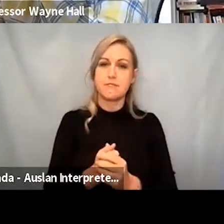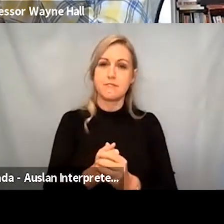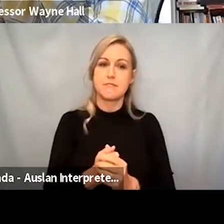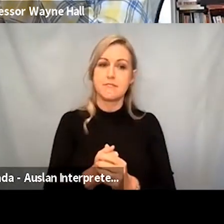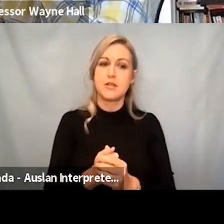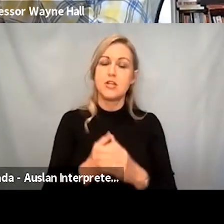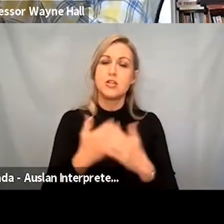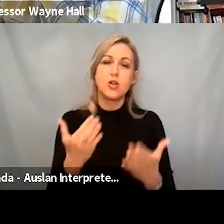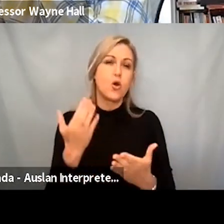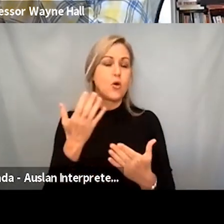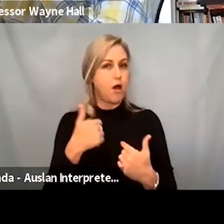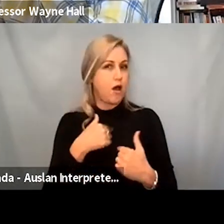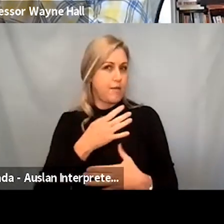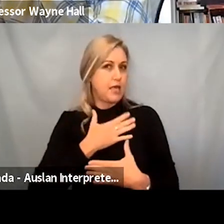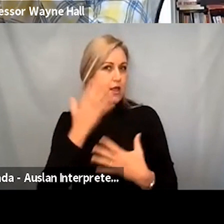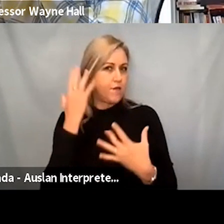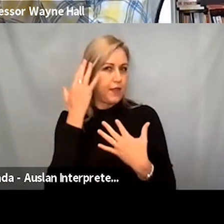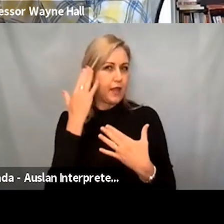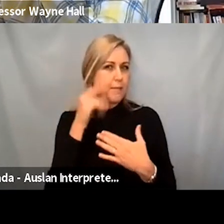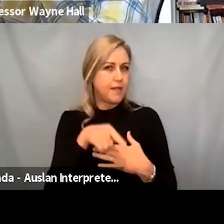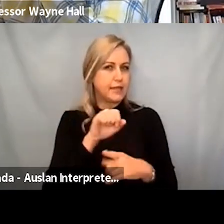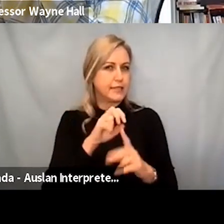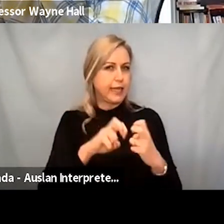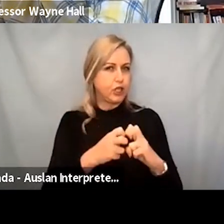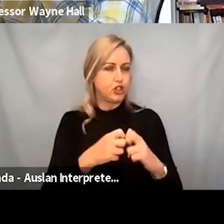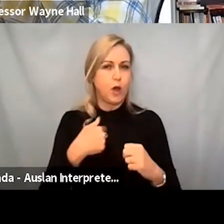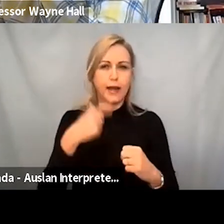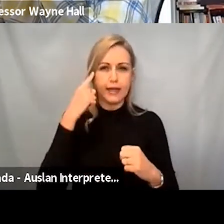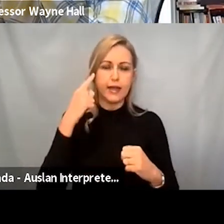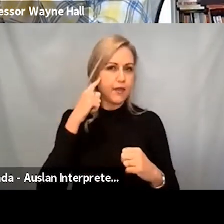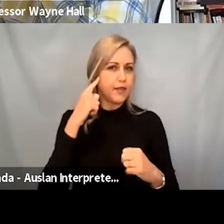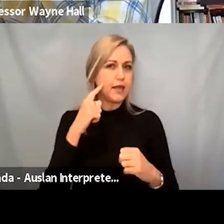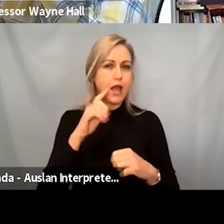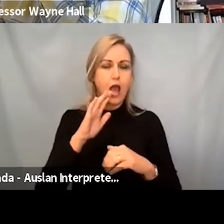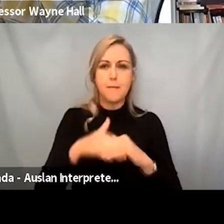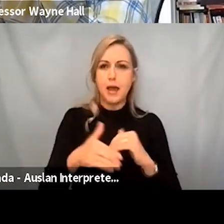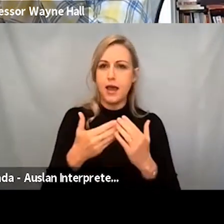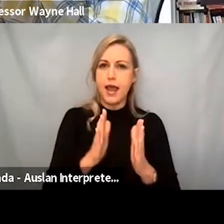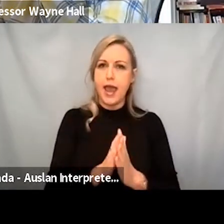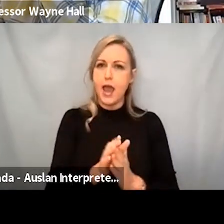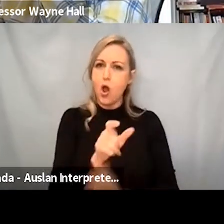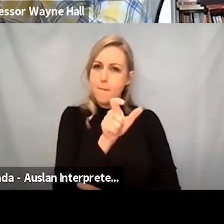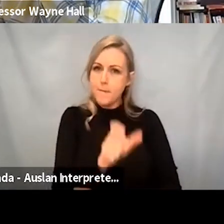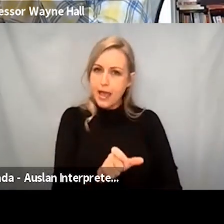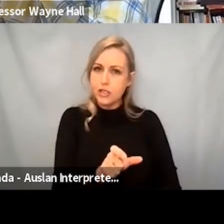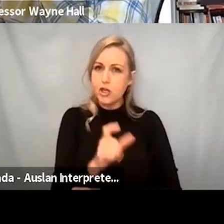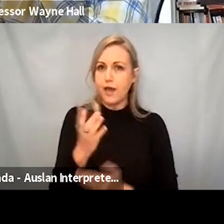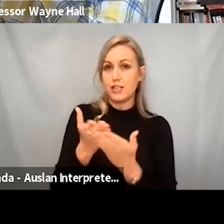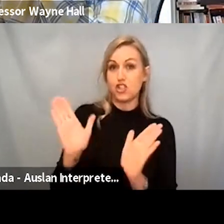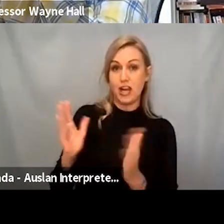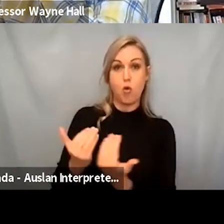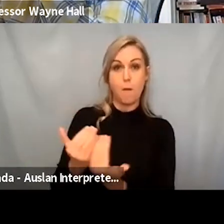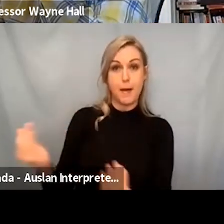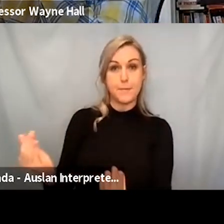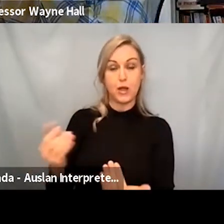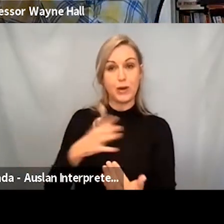In thinking about this, it's really important to think about how we frame to patients and to the general public about how